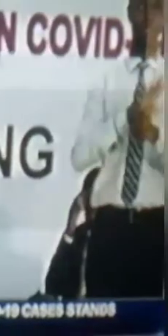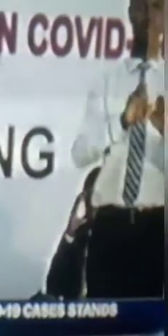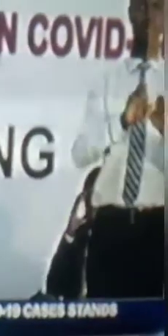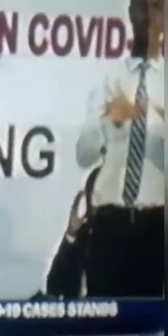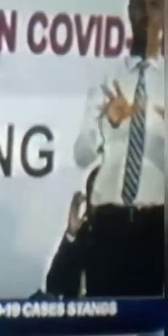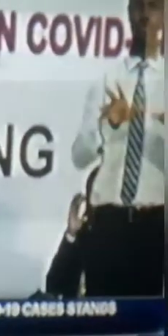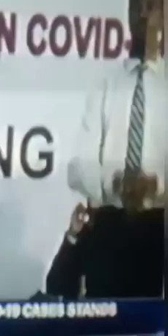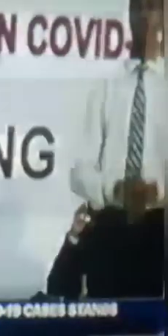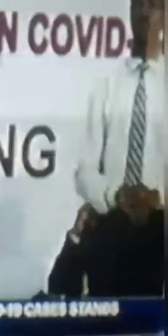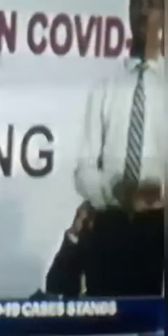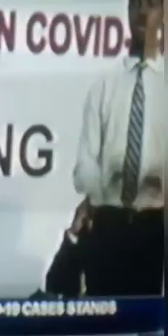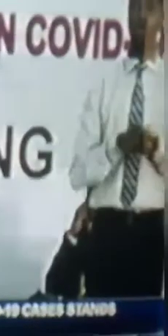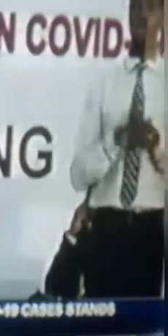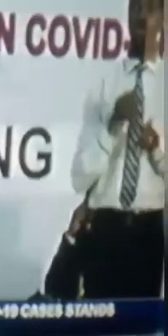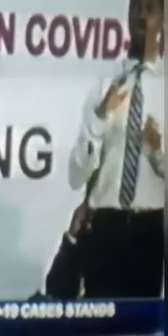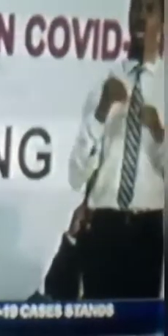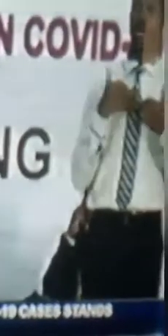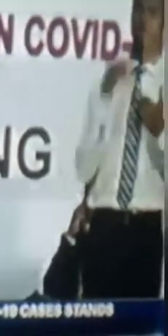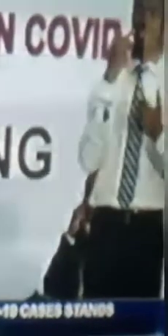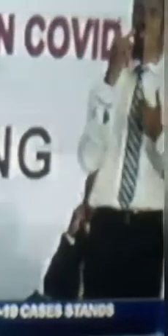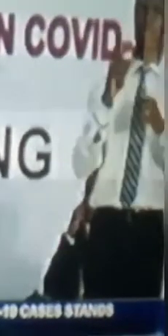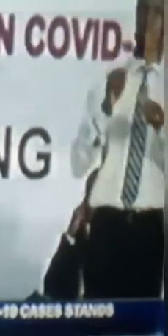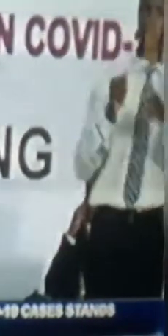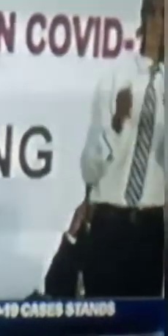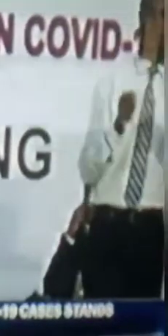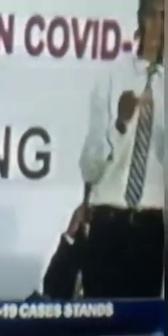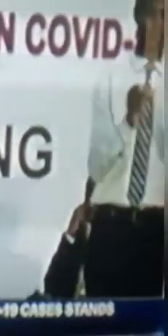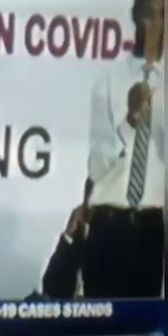We have also identified additional treatment centers